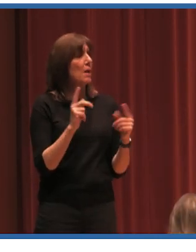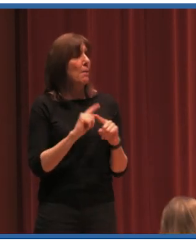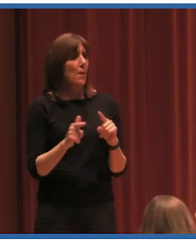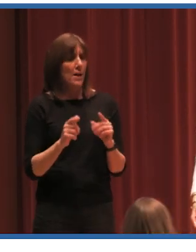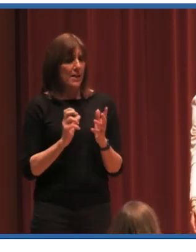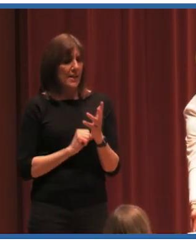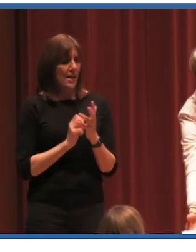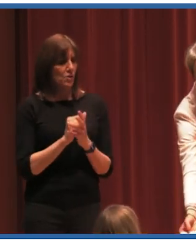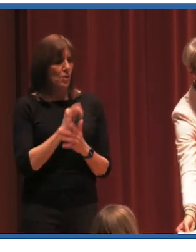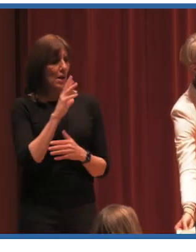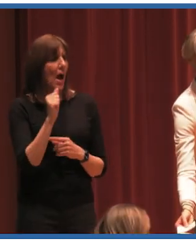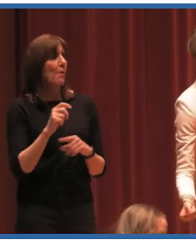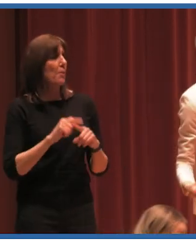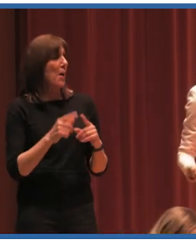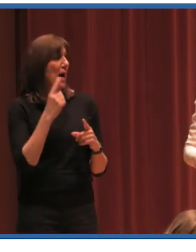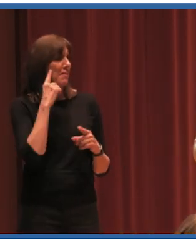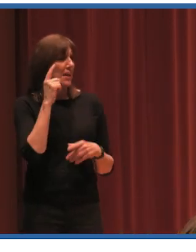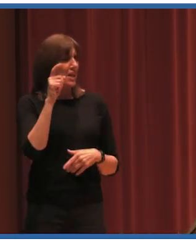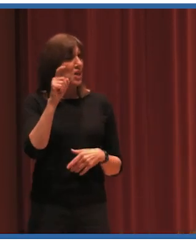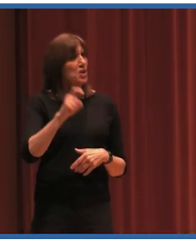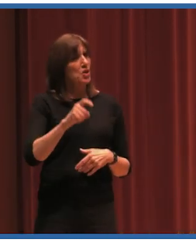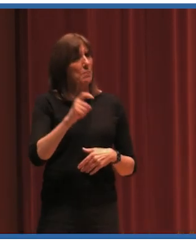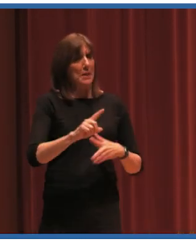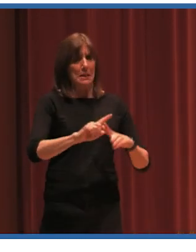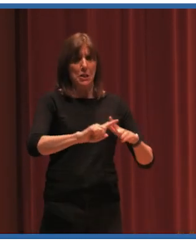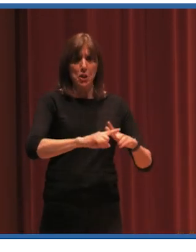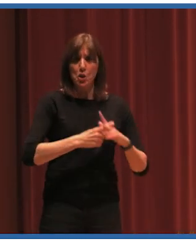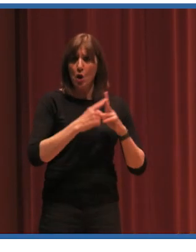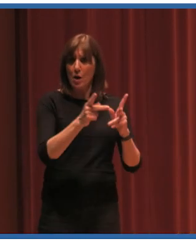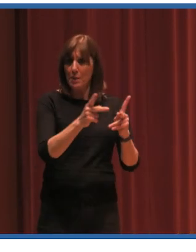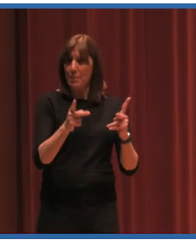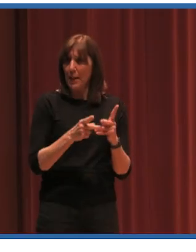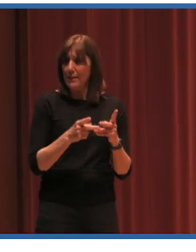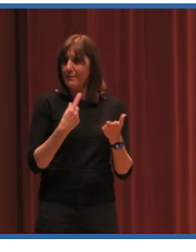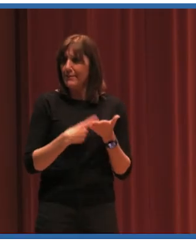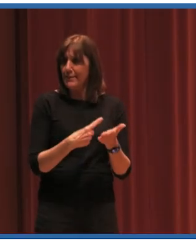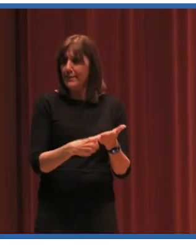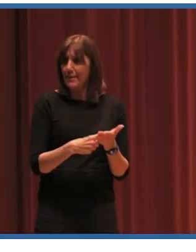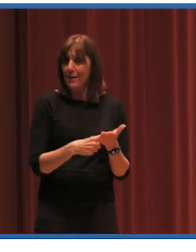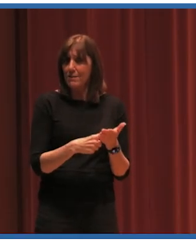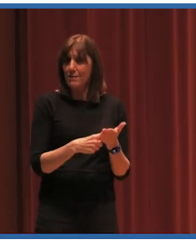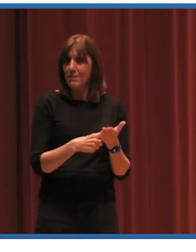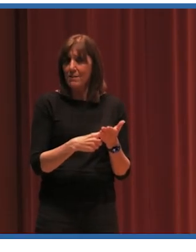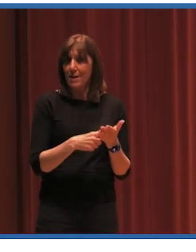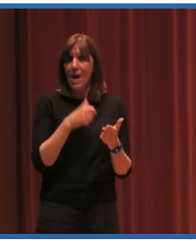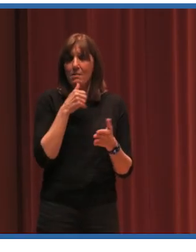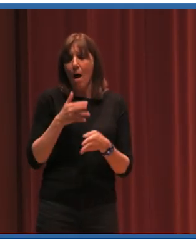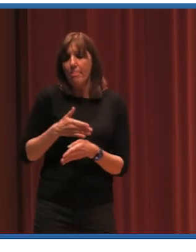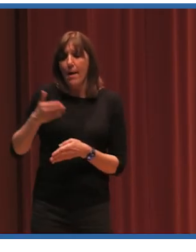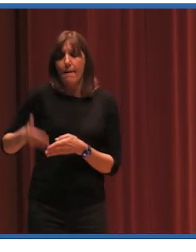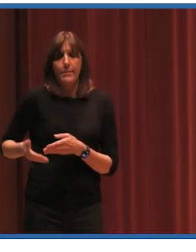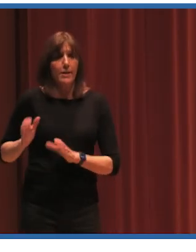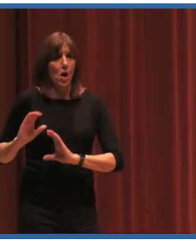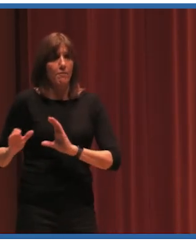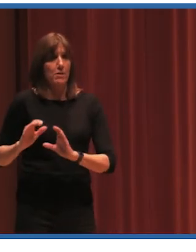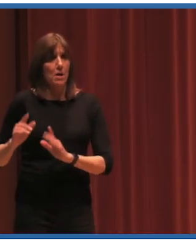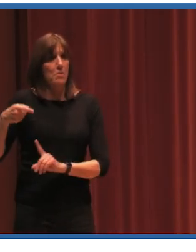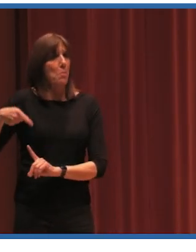Iowa, I think that should be the starting point of a conversation rather than a way of ending a